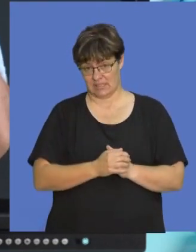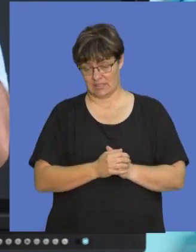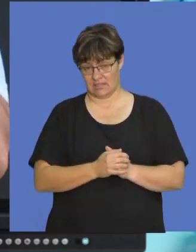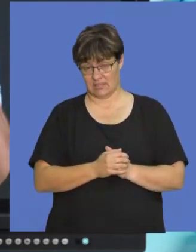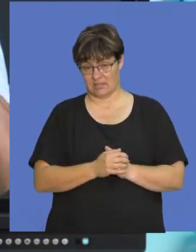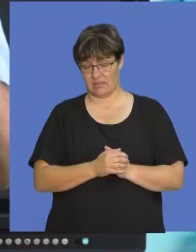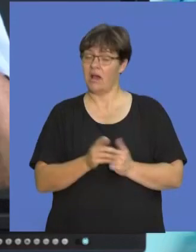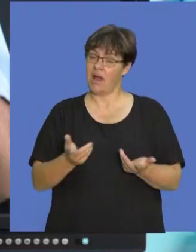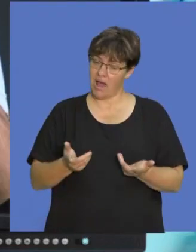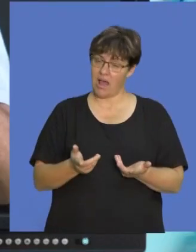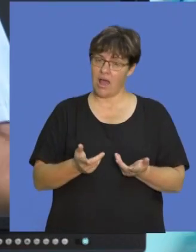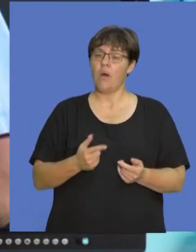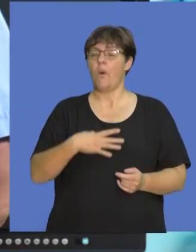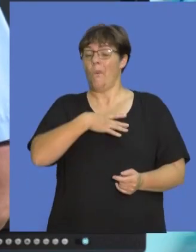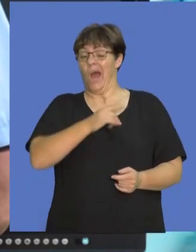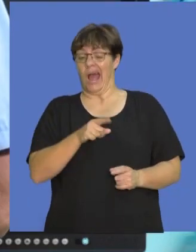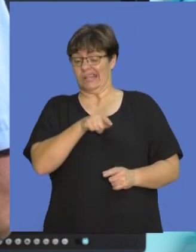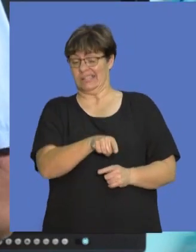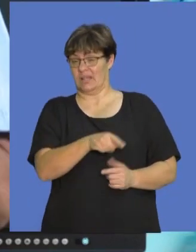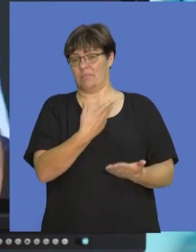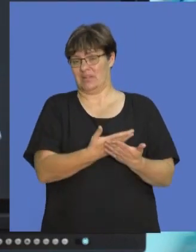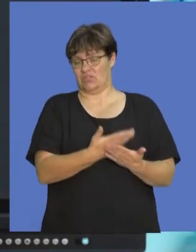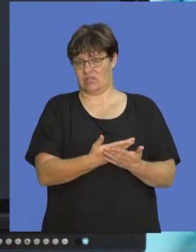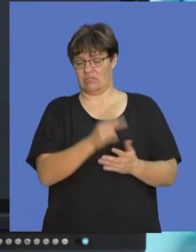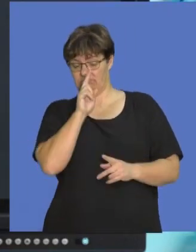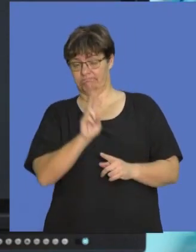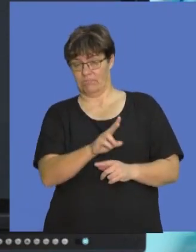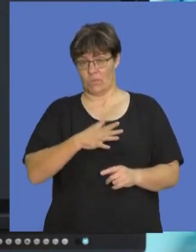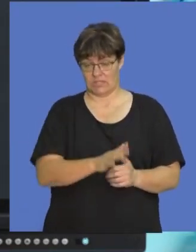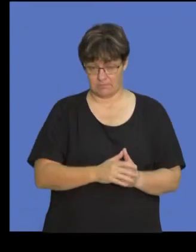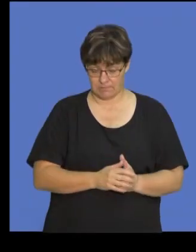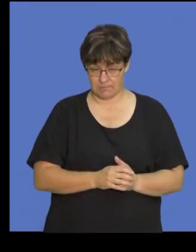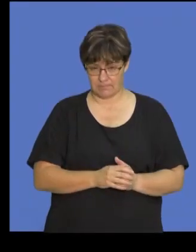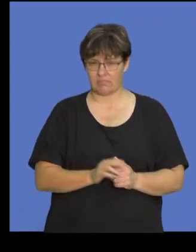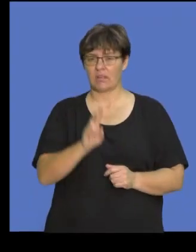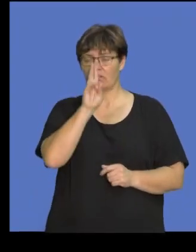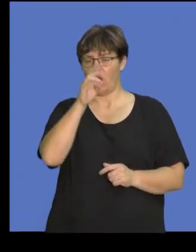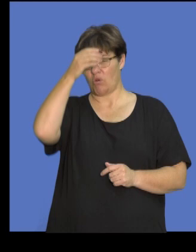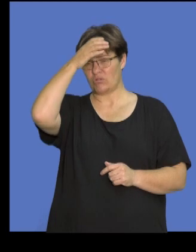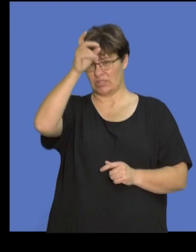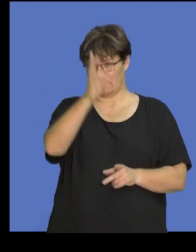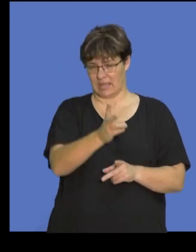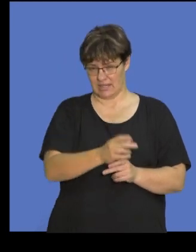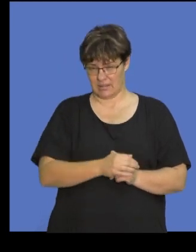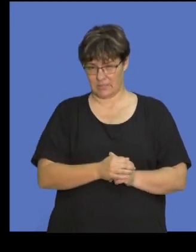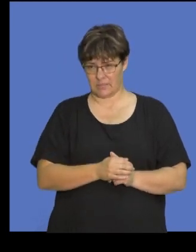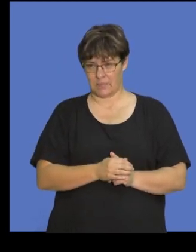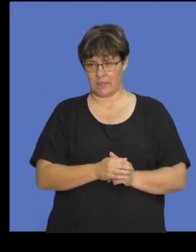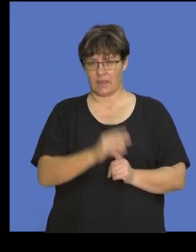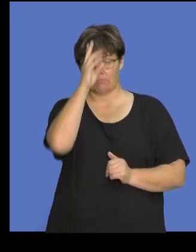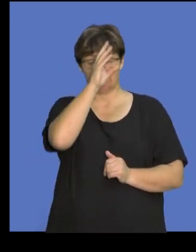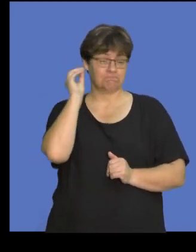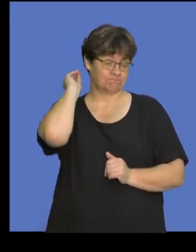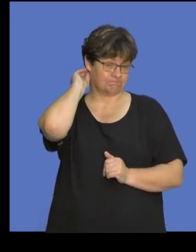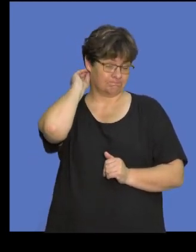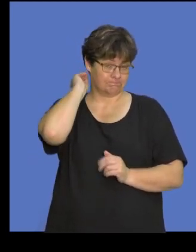the potential desirable outcomes that we're looking for. So let's have a look at our concept map again. And just to remind